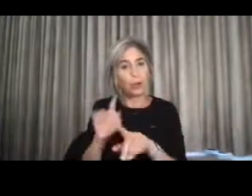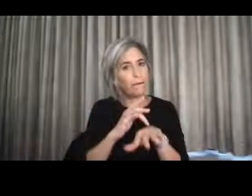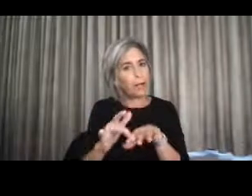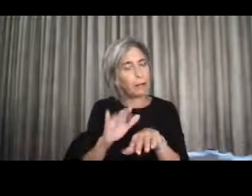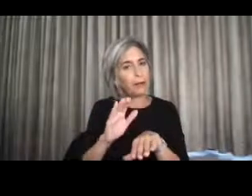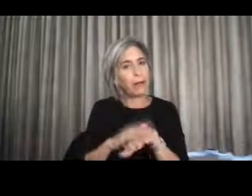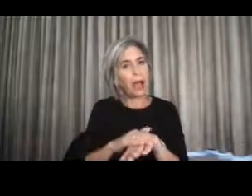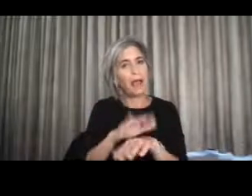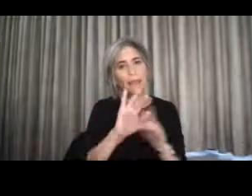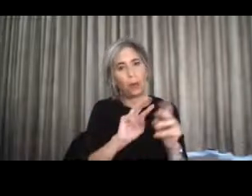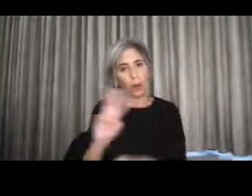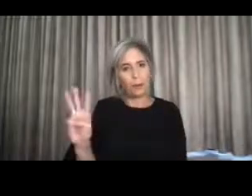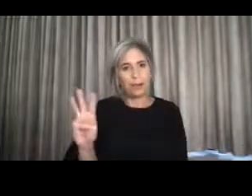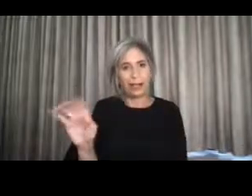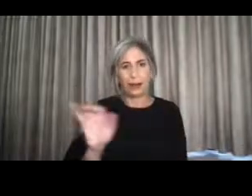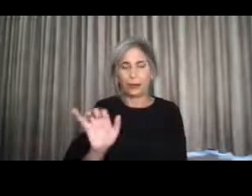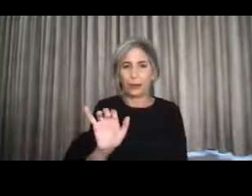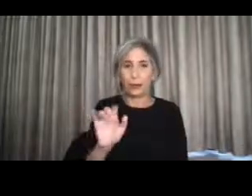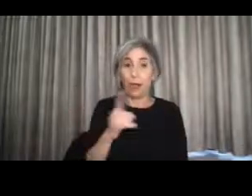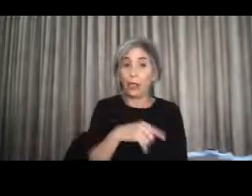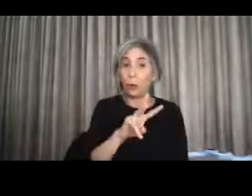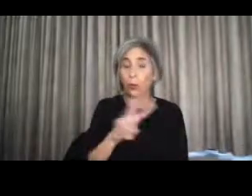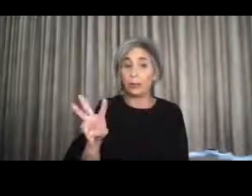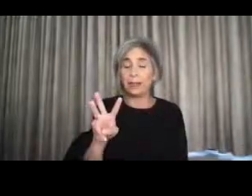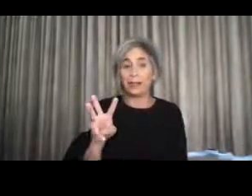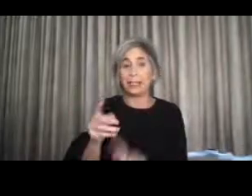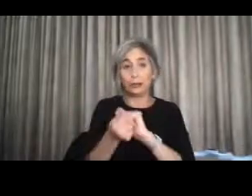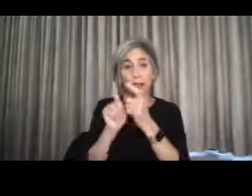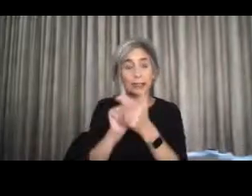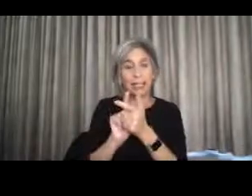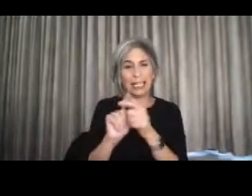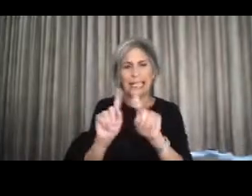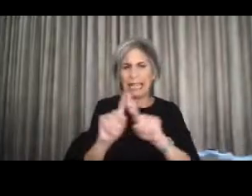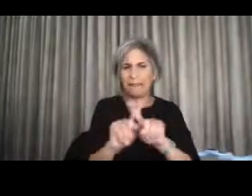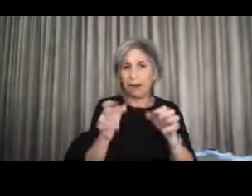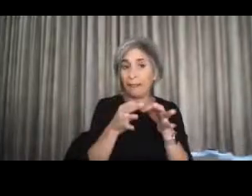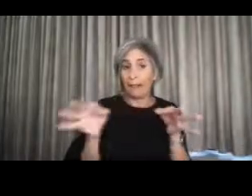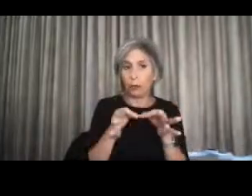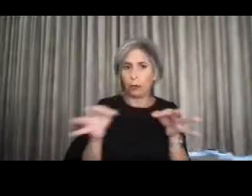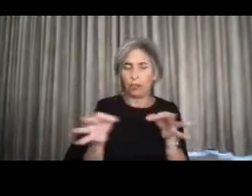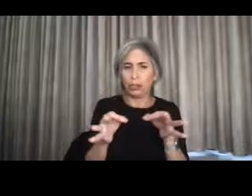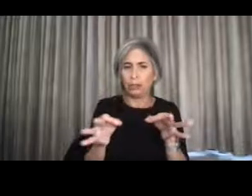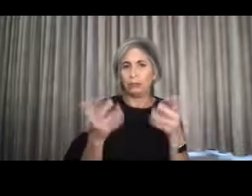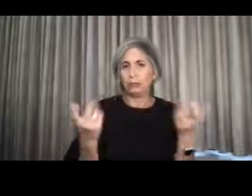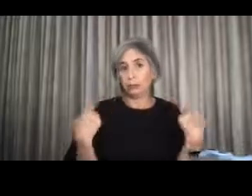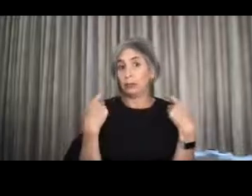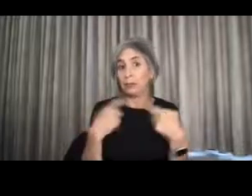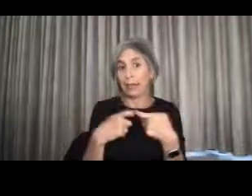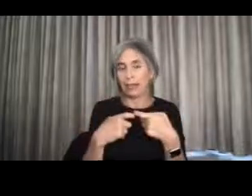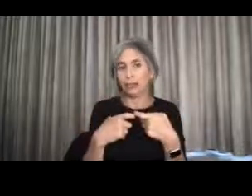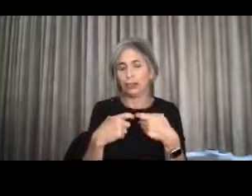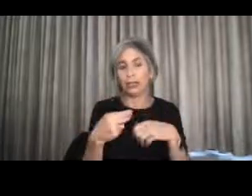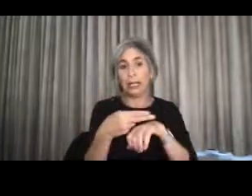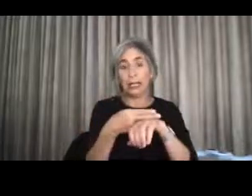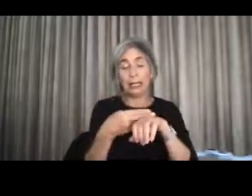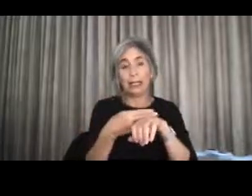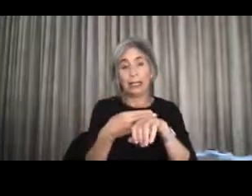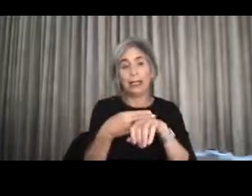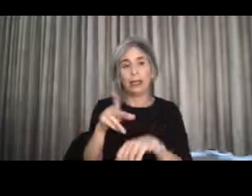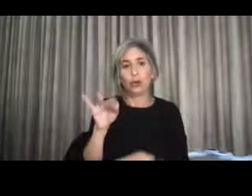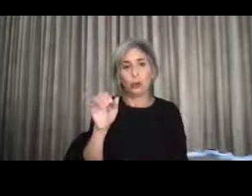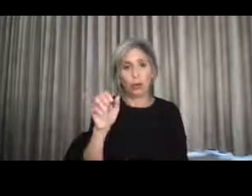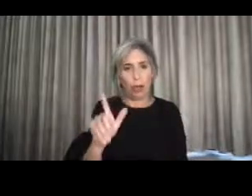that website as well. The website is translatable into multiple languages such as Spanish and Haitian Creole, and it